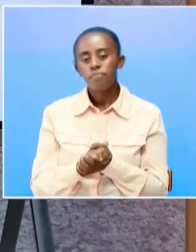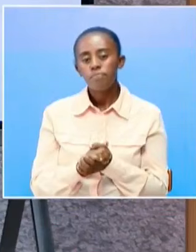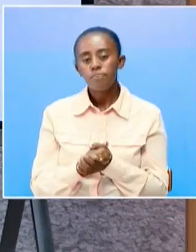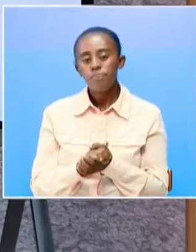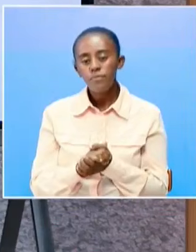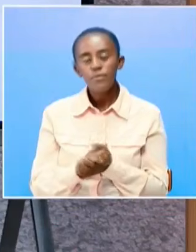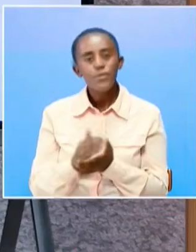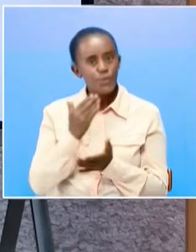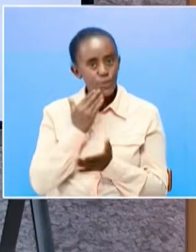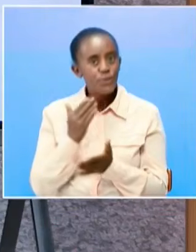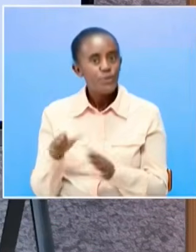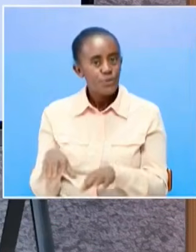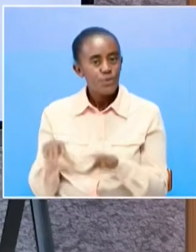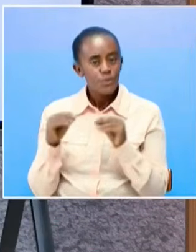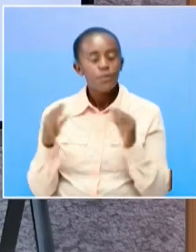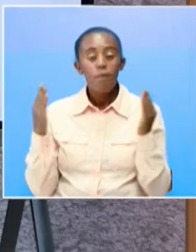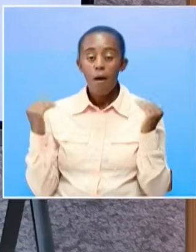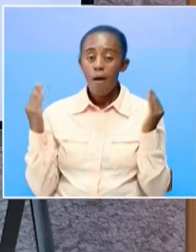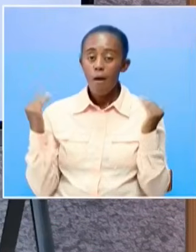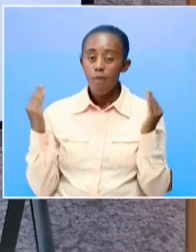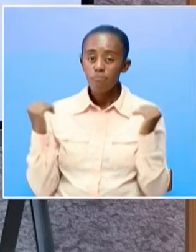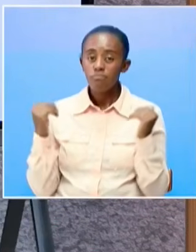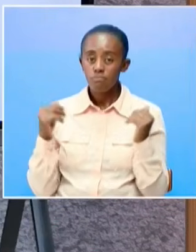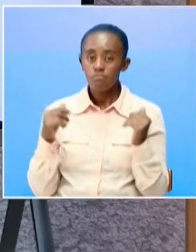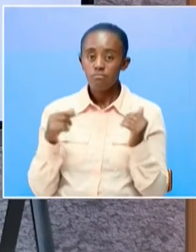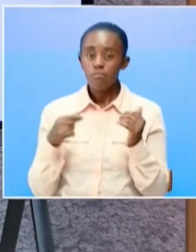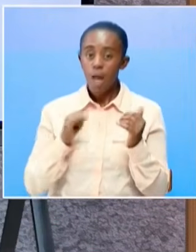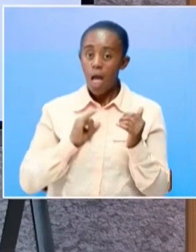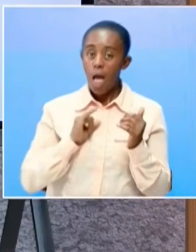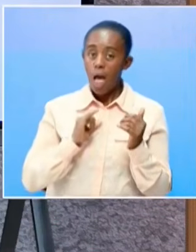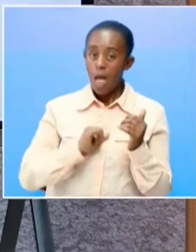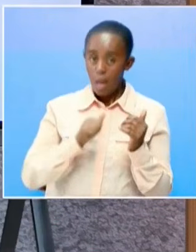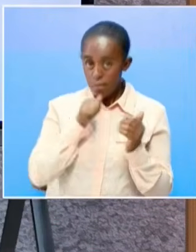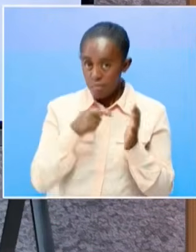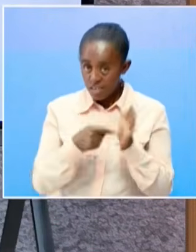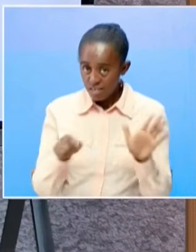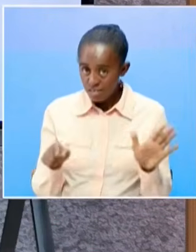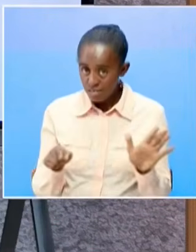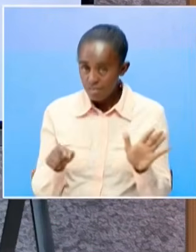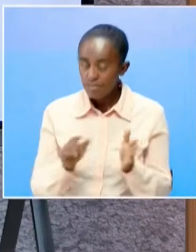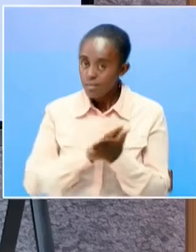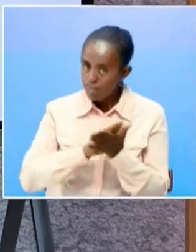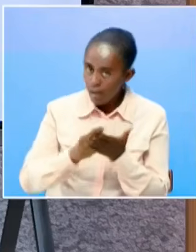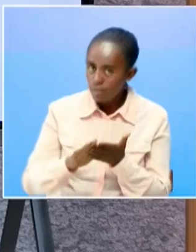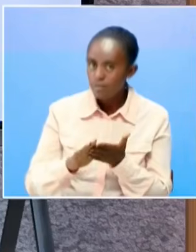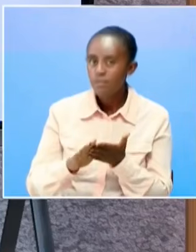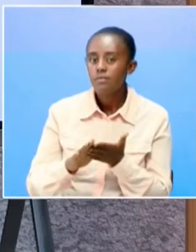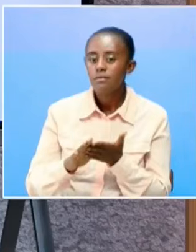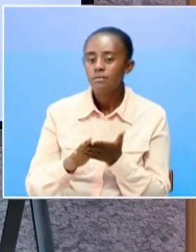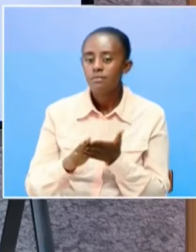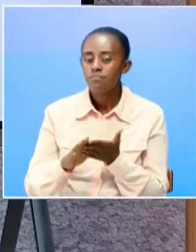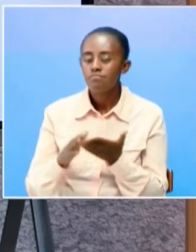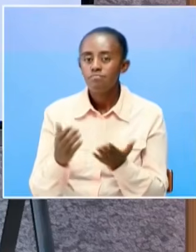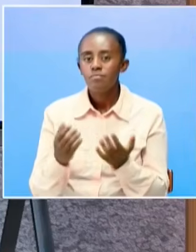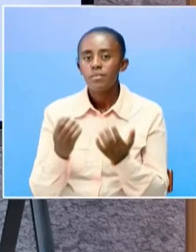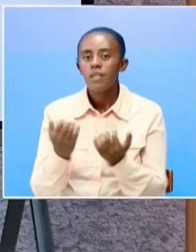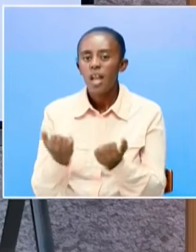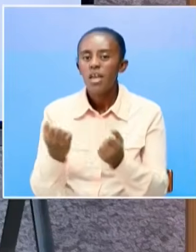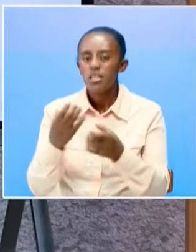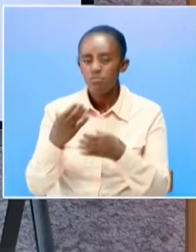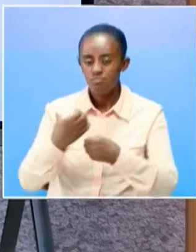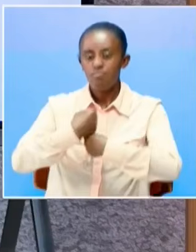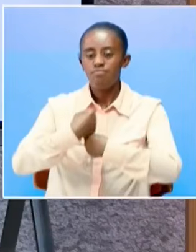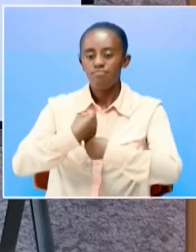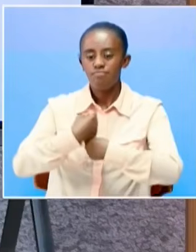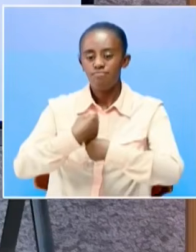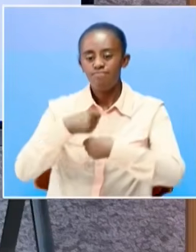Good students. I hope I'm clear. Nice. So let's summarize what we've